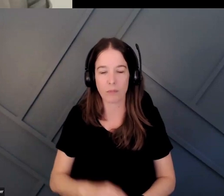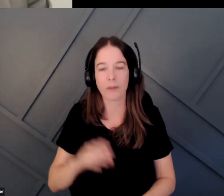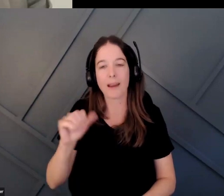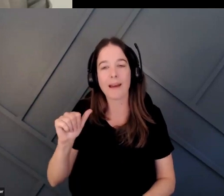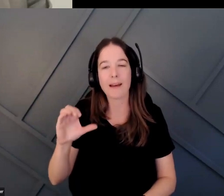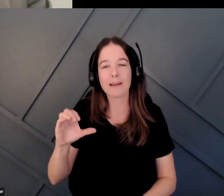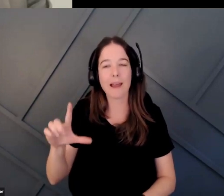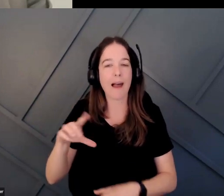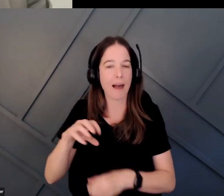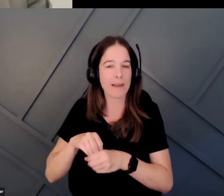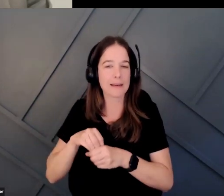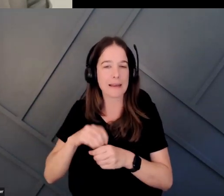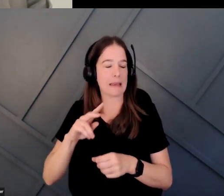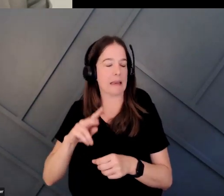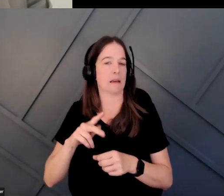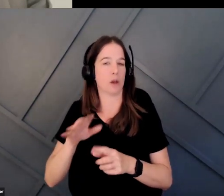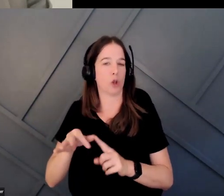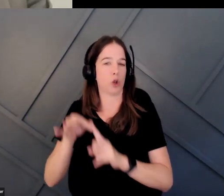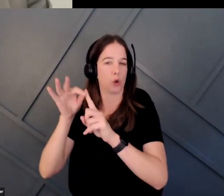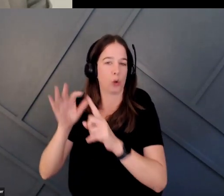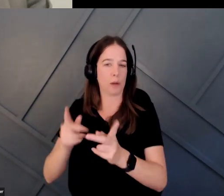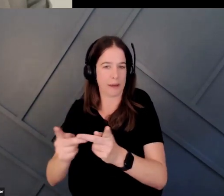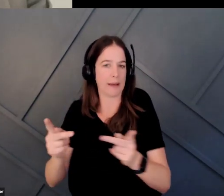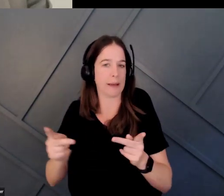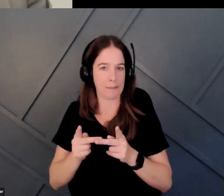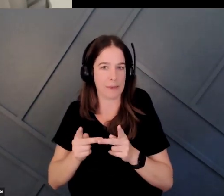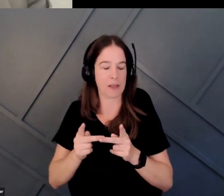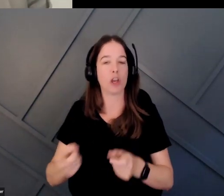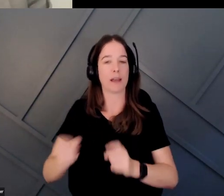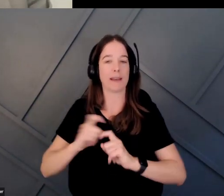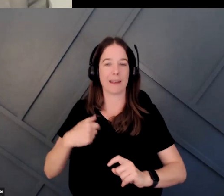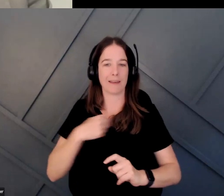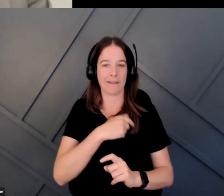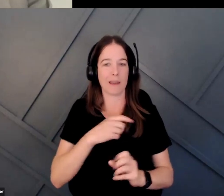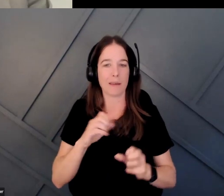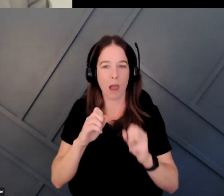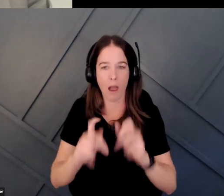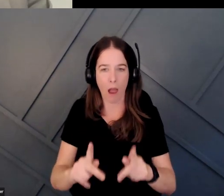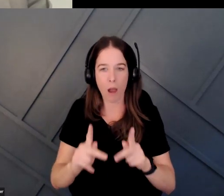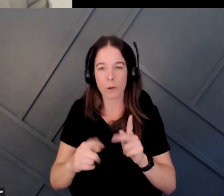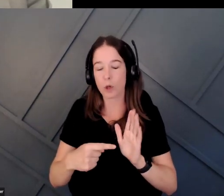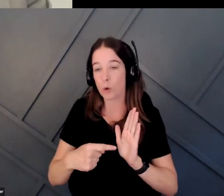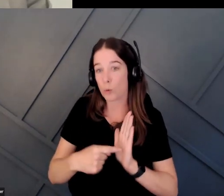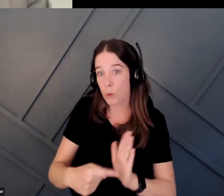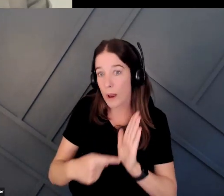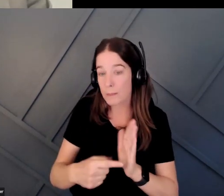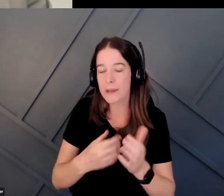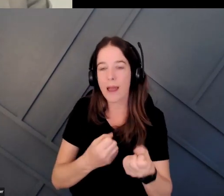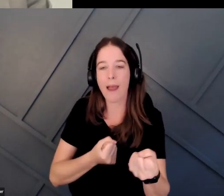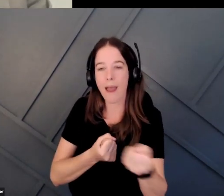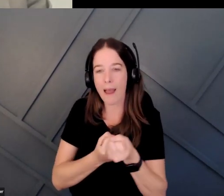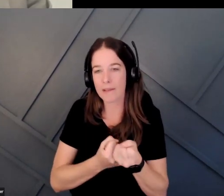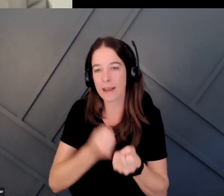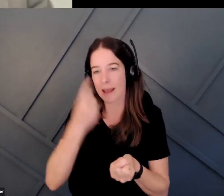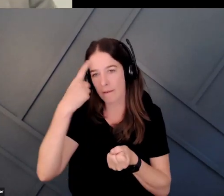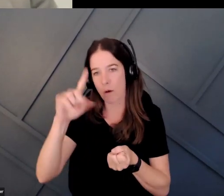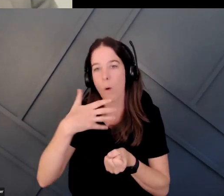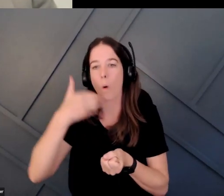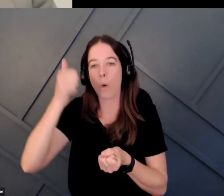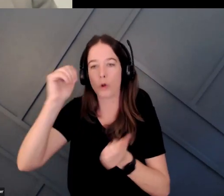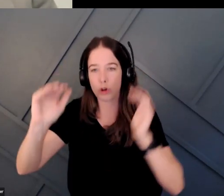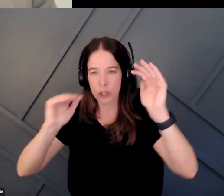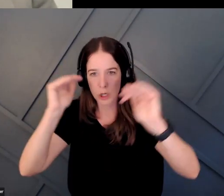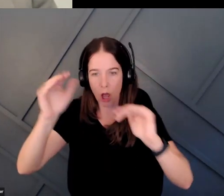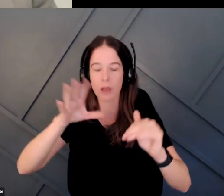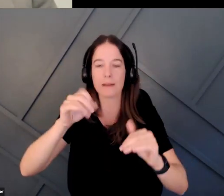government gives us the opportunity to represent, advocate for older adults and people with disabilities and ensure their